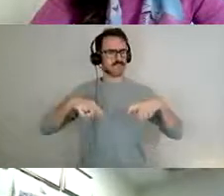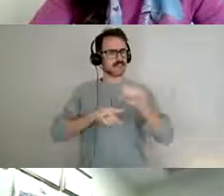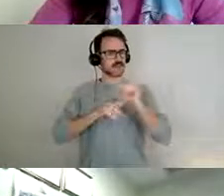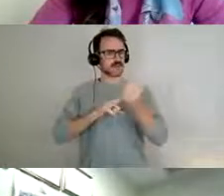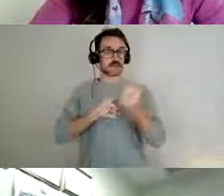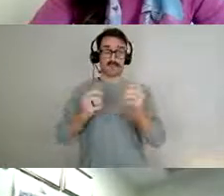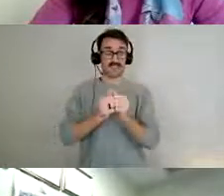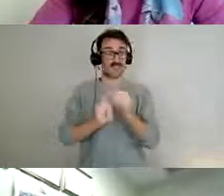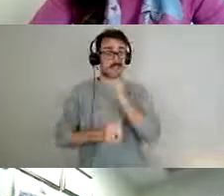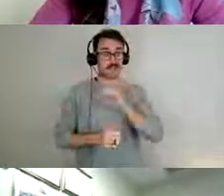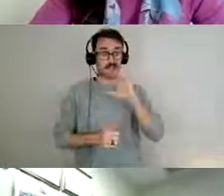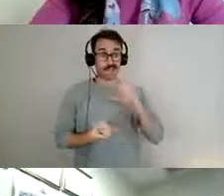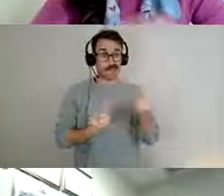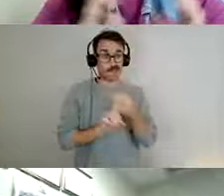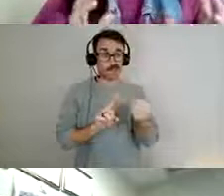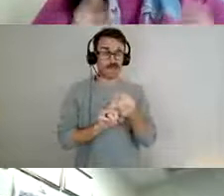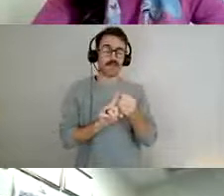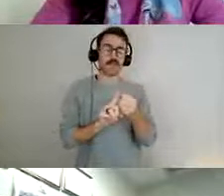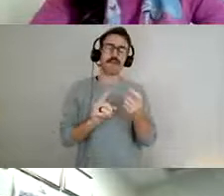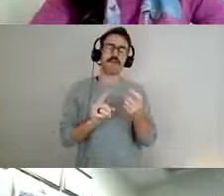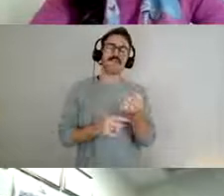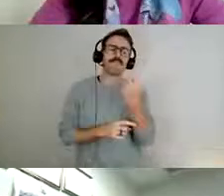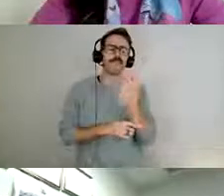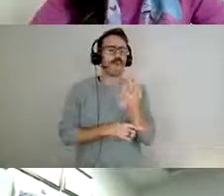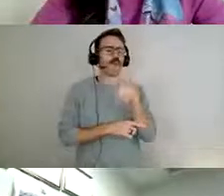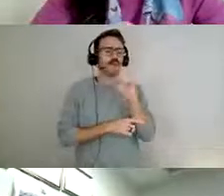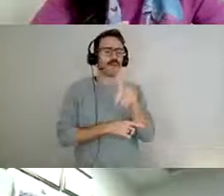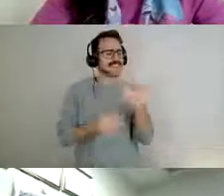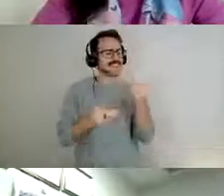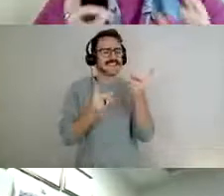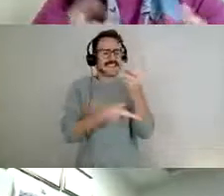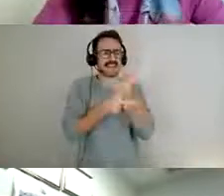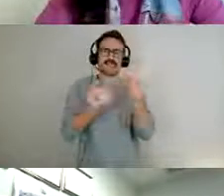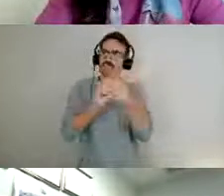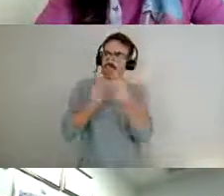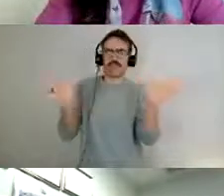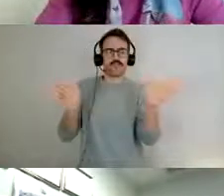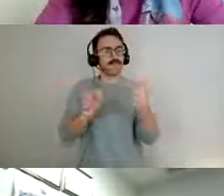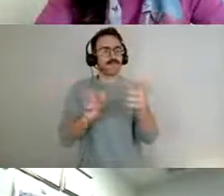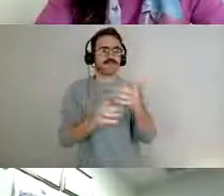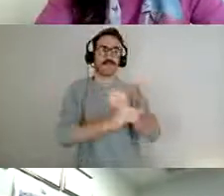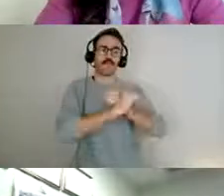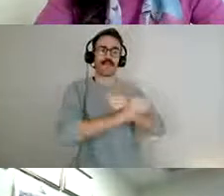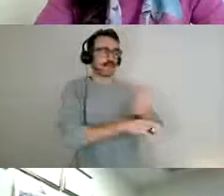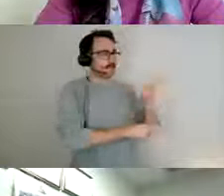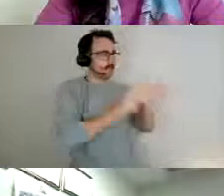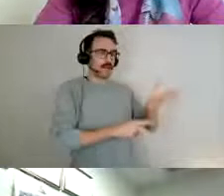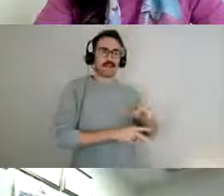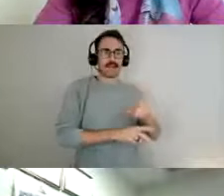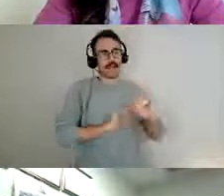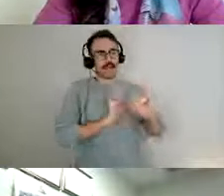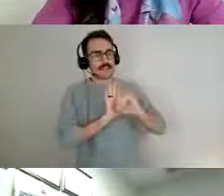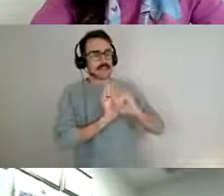elder abuse, but let's keep our questions general so that we can maintain privacy for the people and the situations we're involved